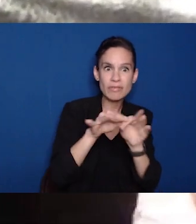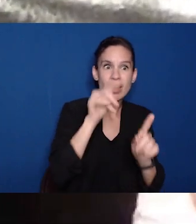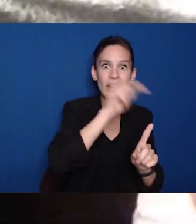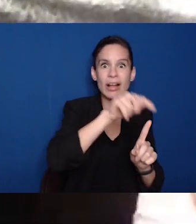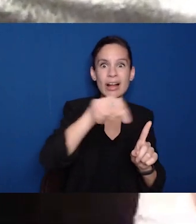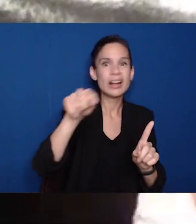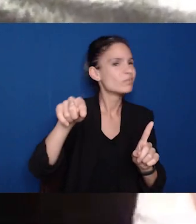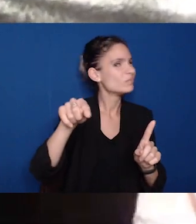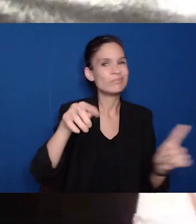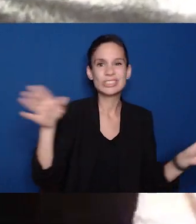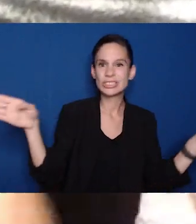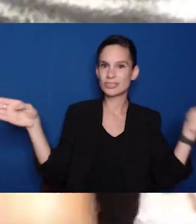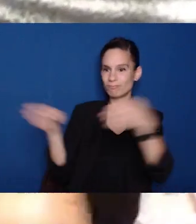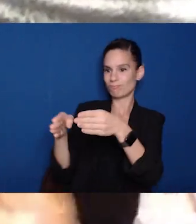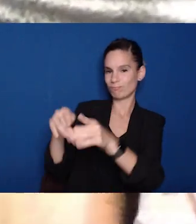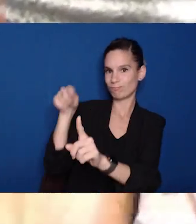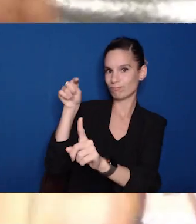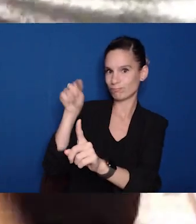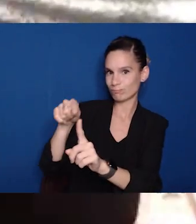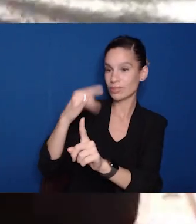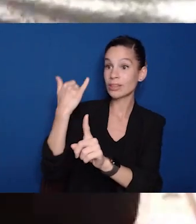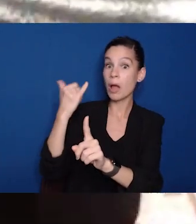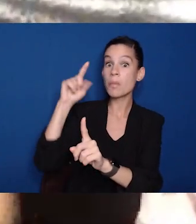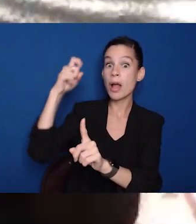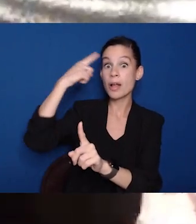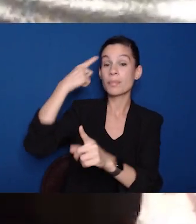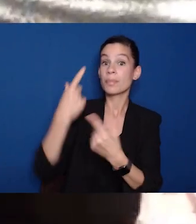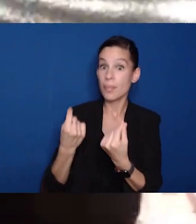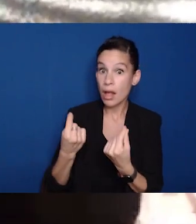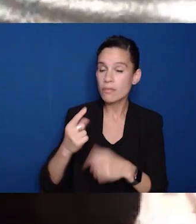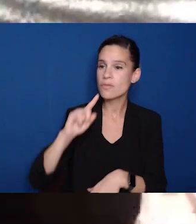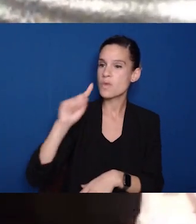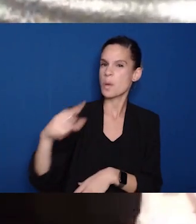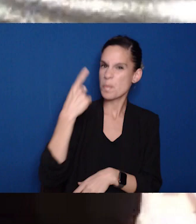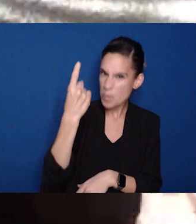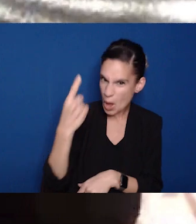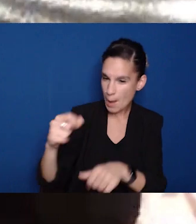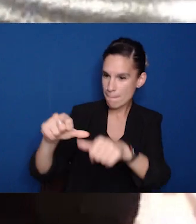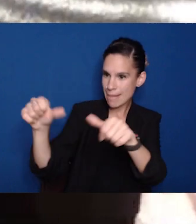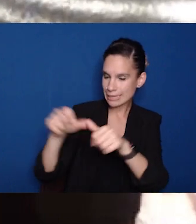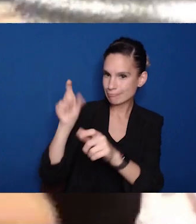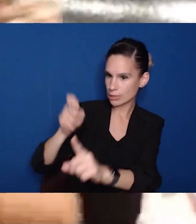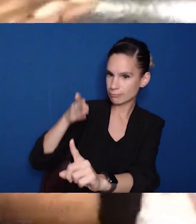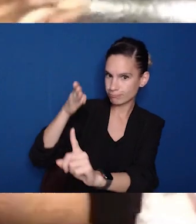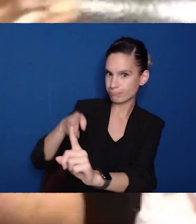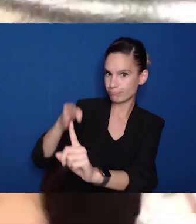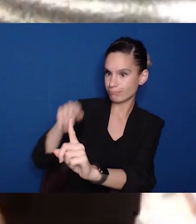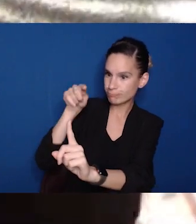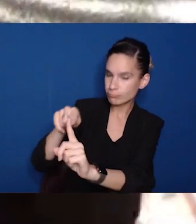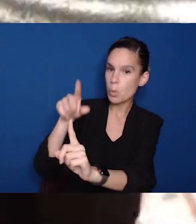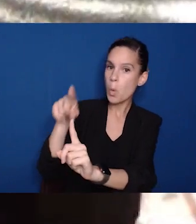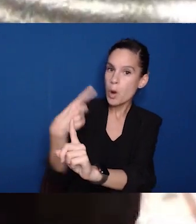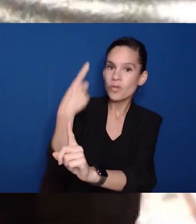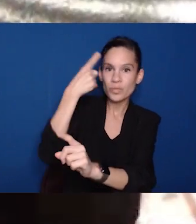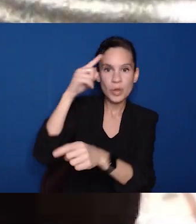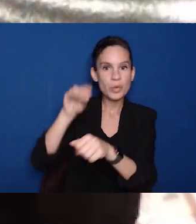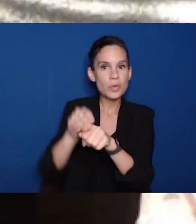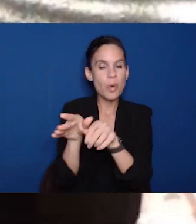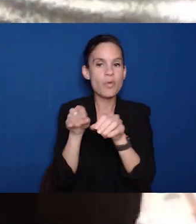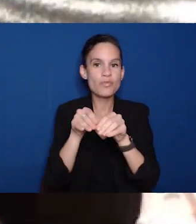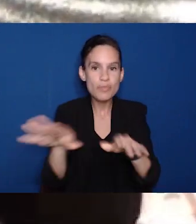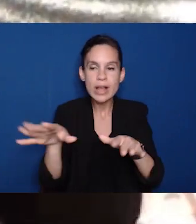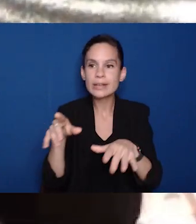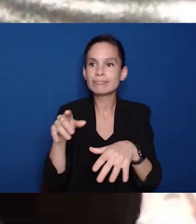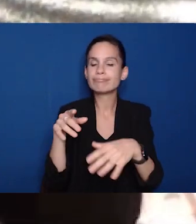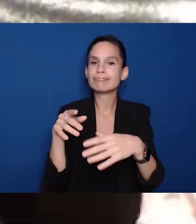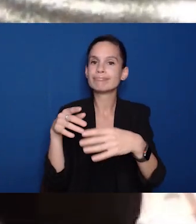clinics and specific, in fact, at this stage, there's one that is actually designated to by government that is saying is the